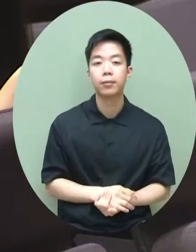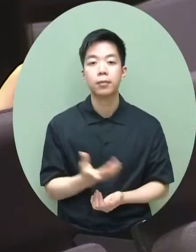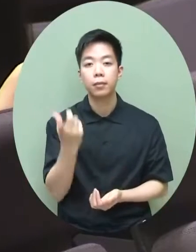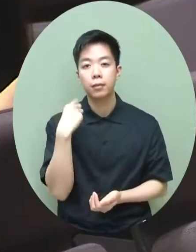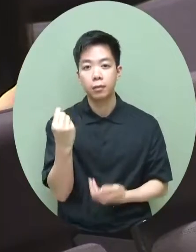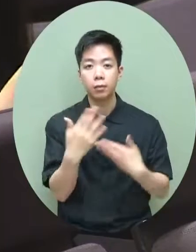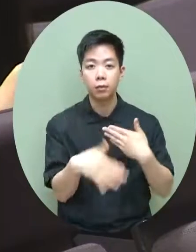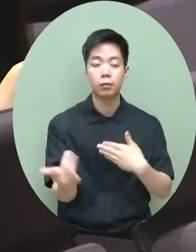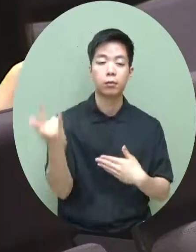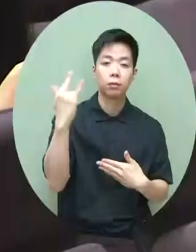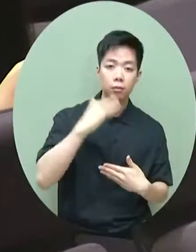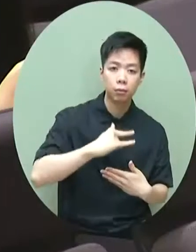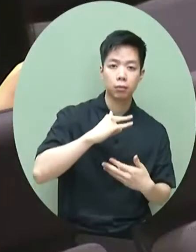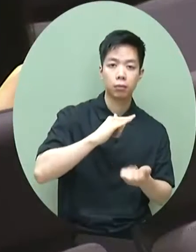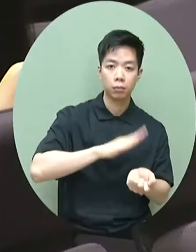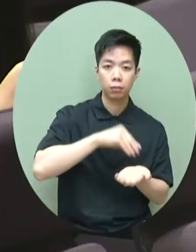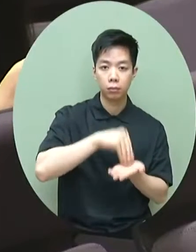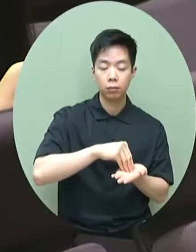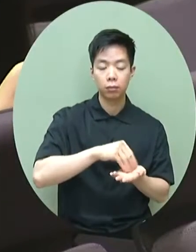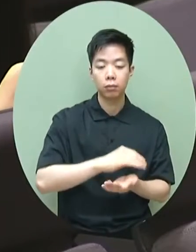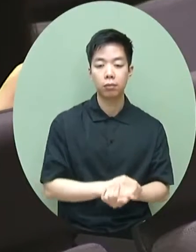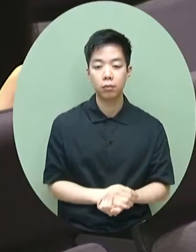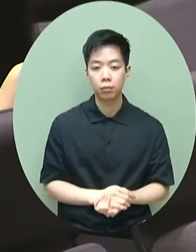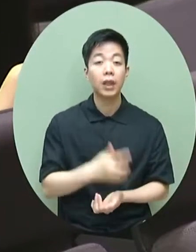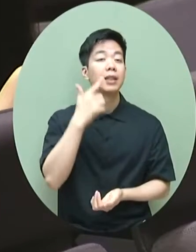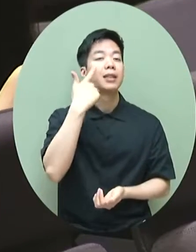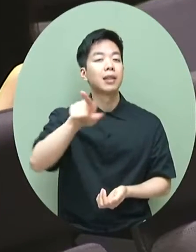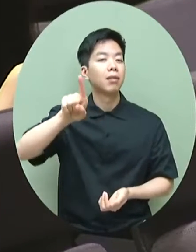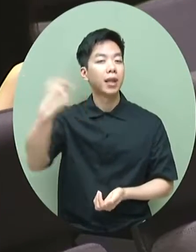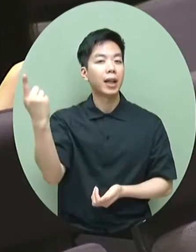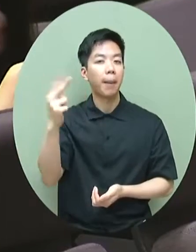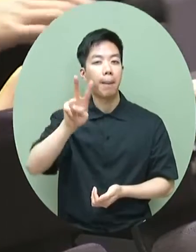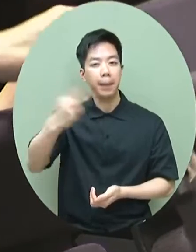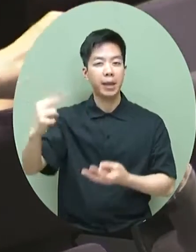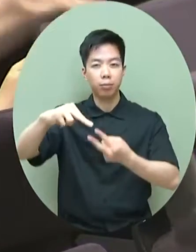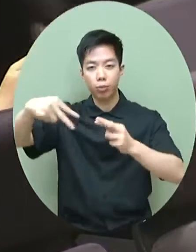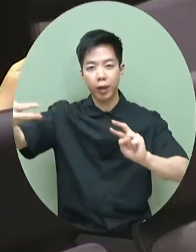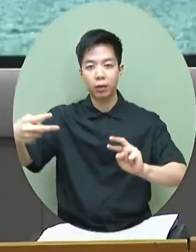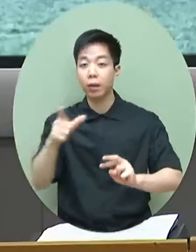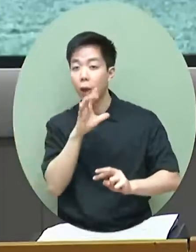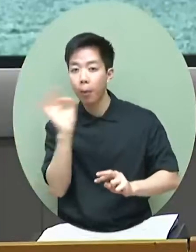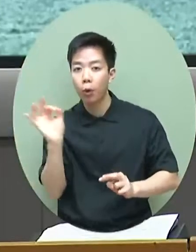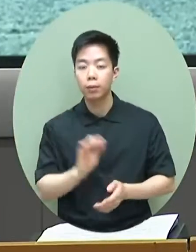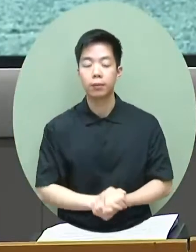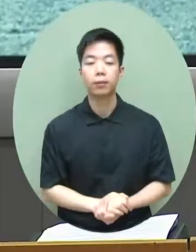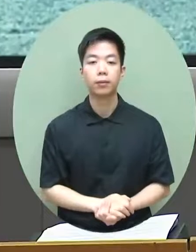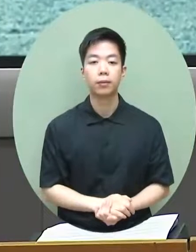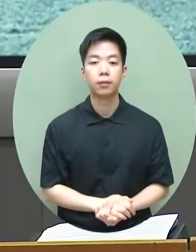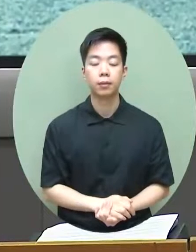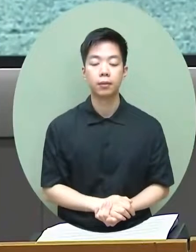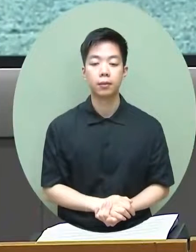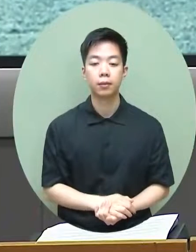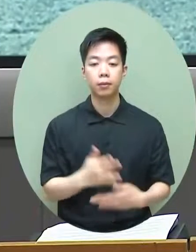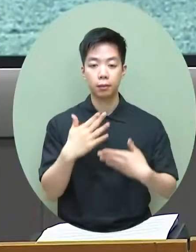suspension mechanism? Have you tested in your testing, and have you found any new variants among imported cases?